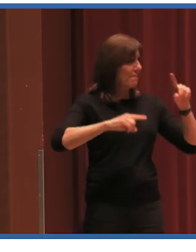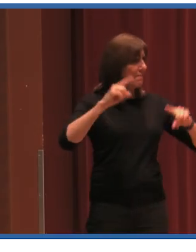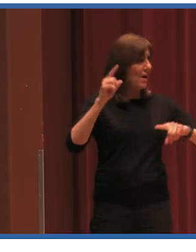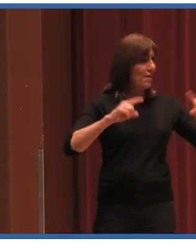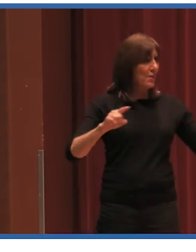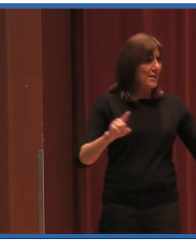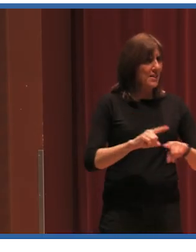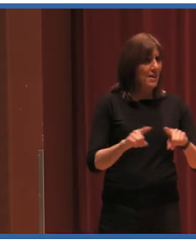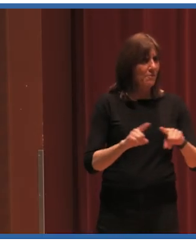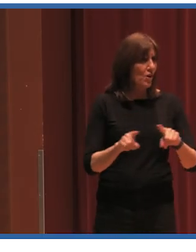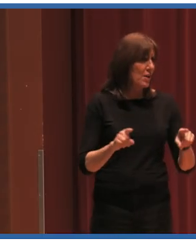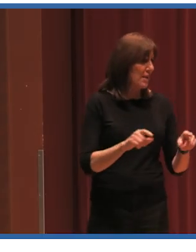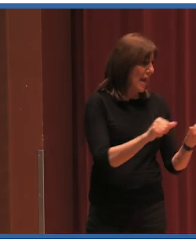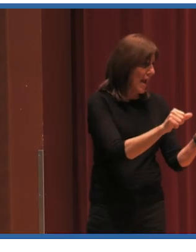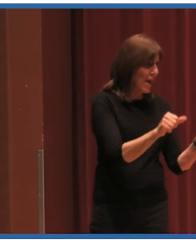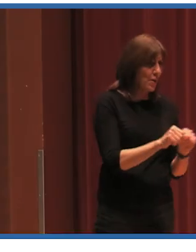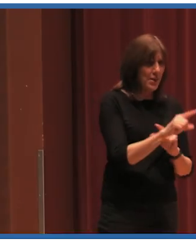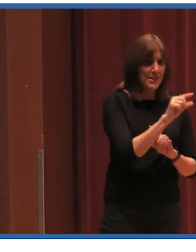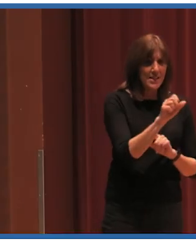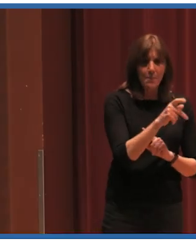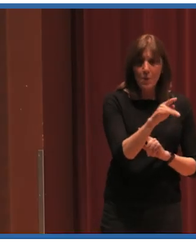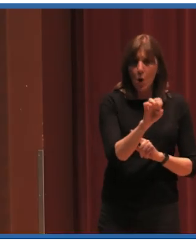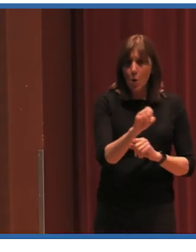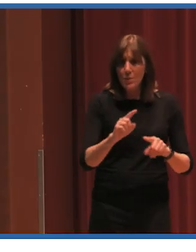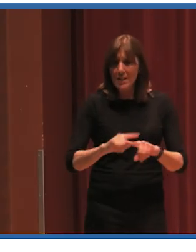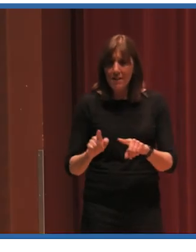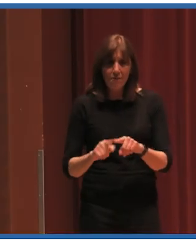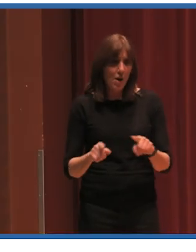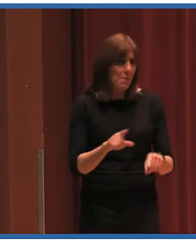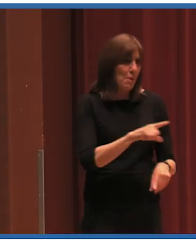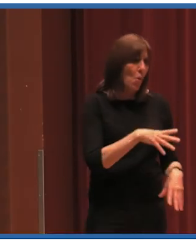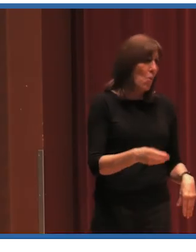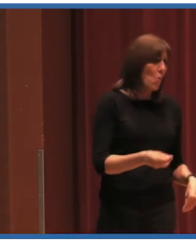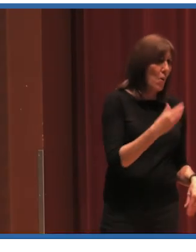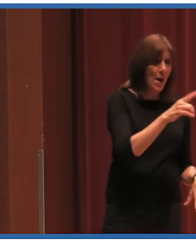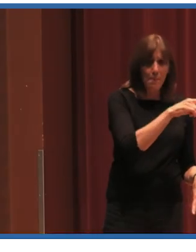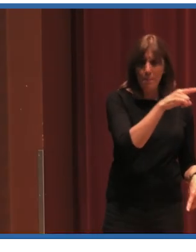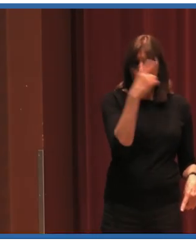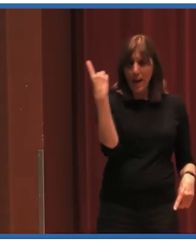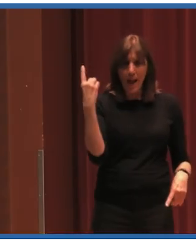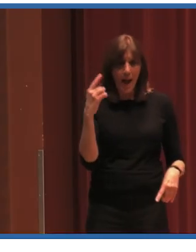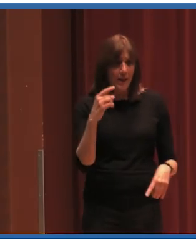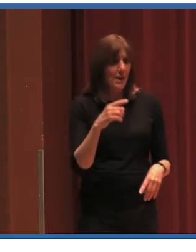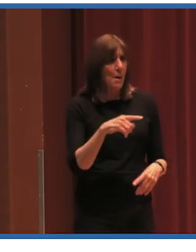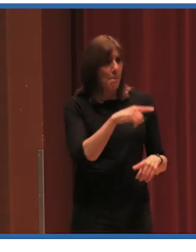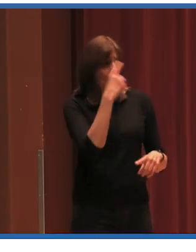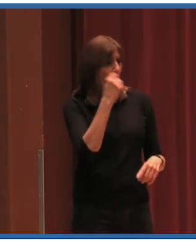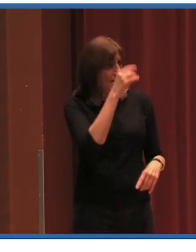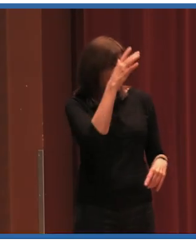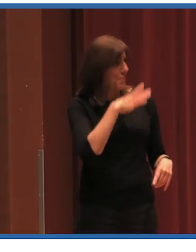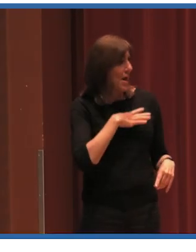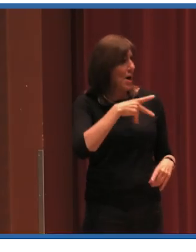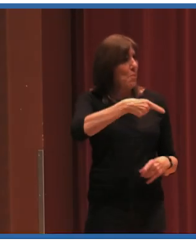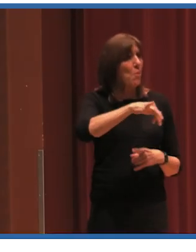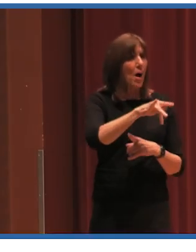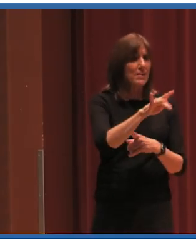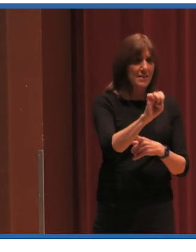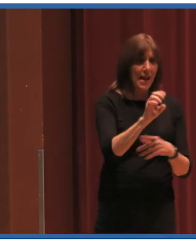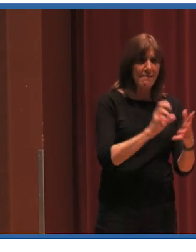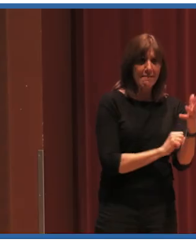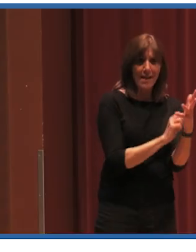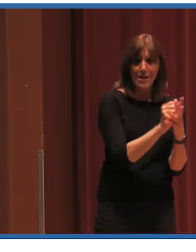zip codes in some of those maps, which were pretty startling. I think it was the black male prostate cancer